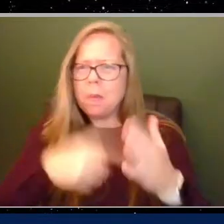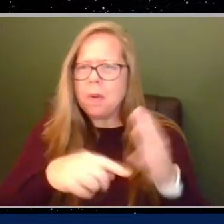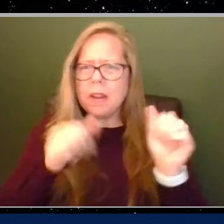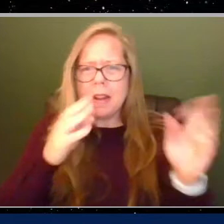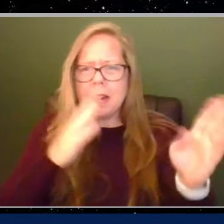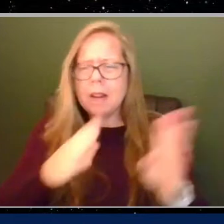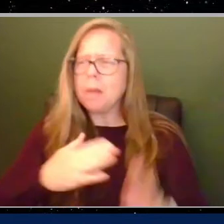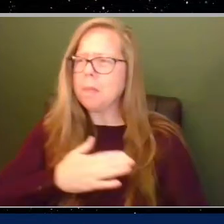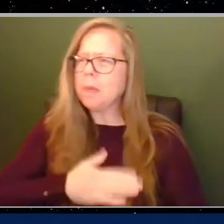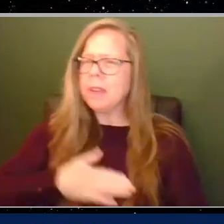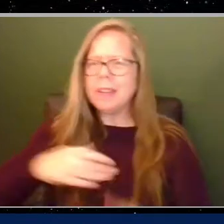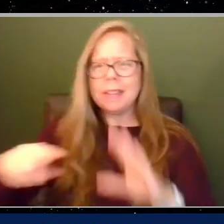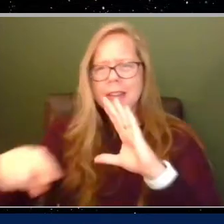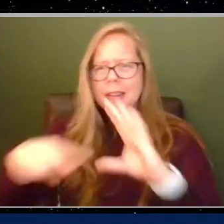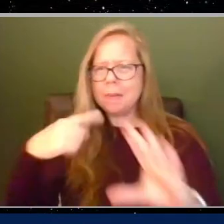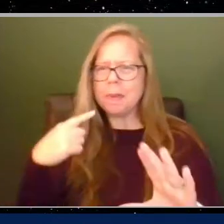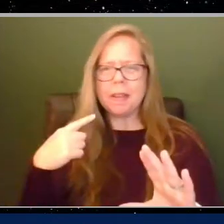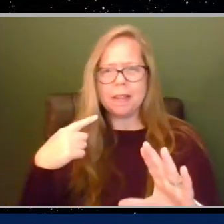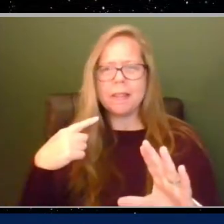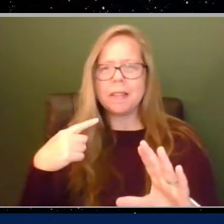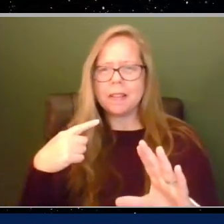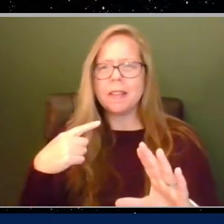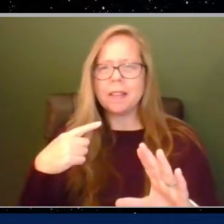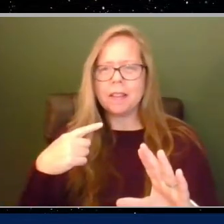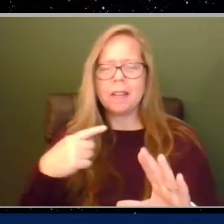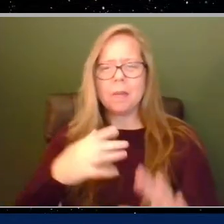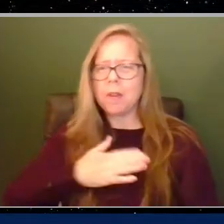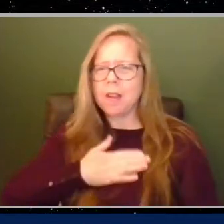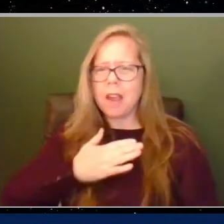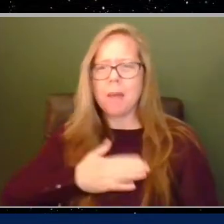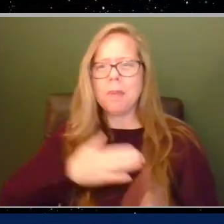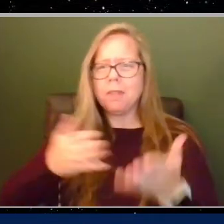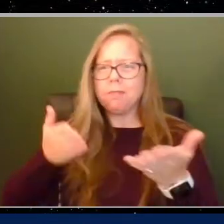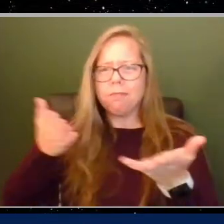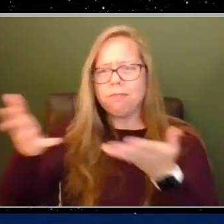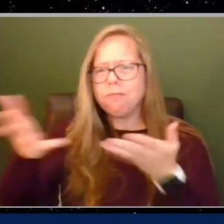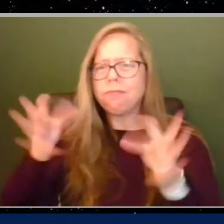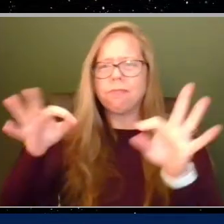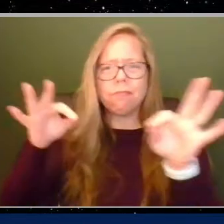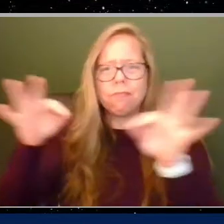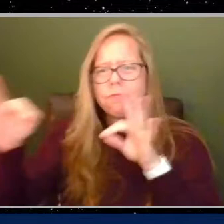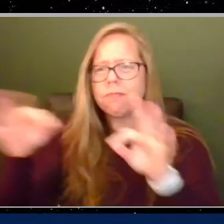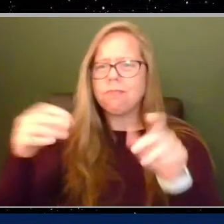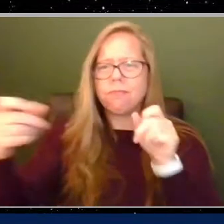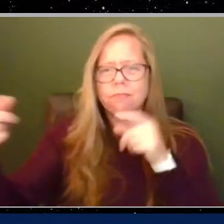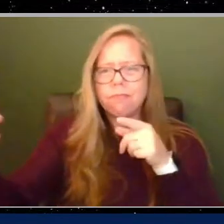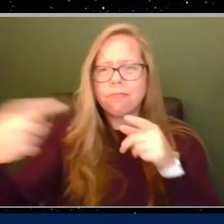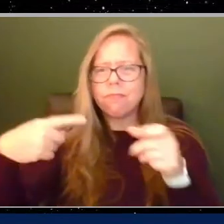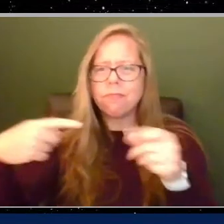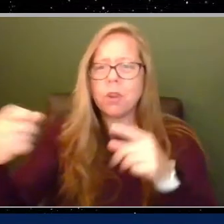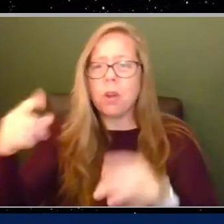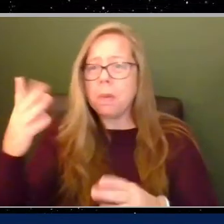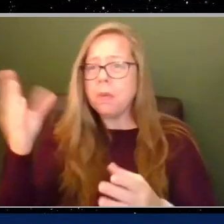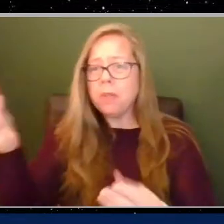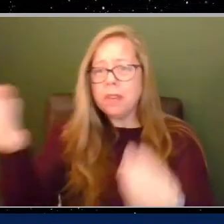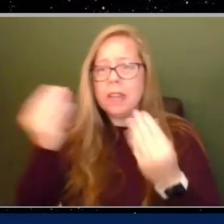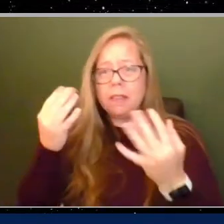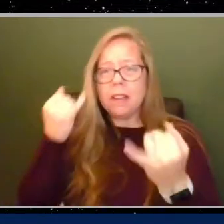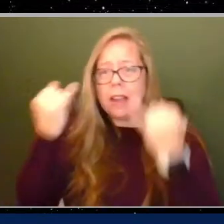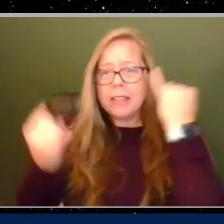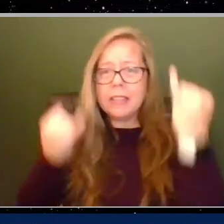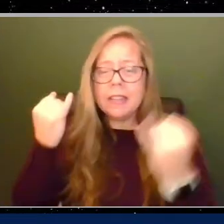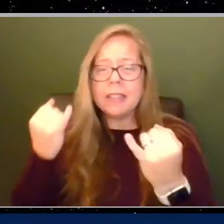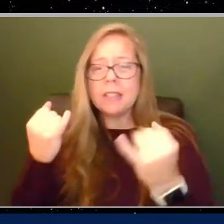shoot us an email. We would love to tell you more, or maybe even tell us more about what